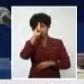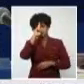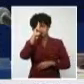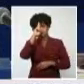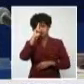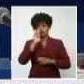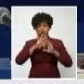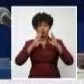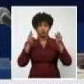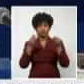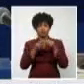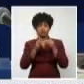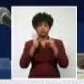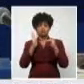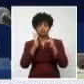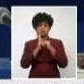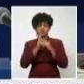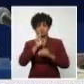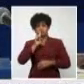a total of